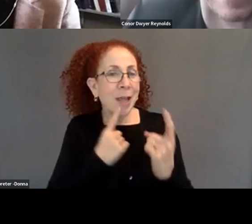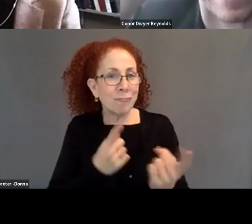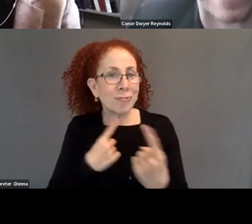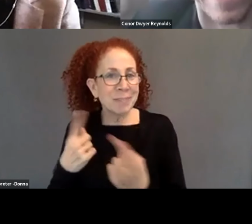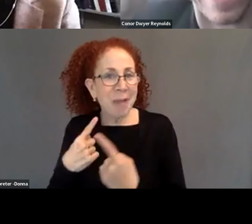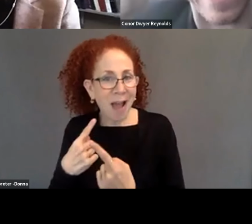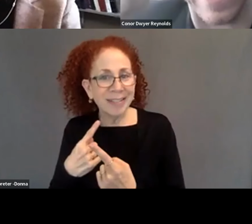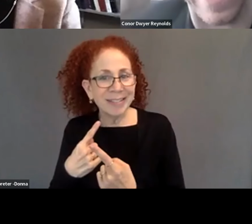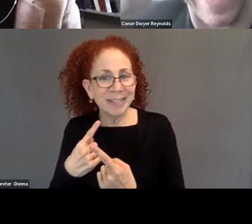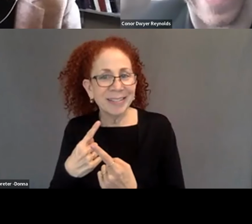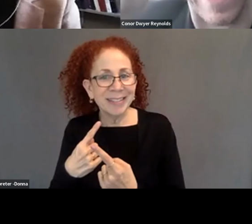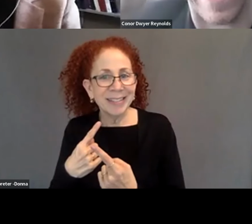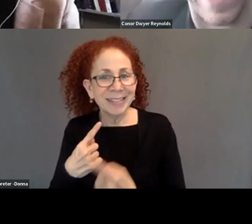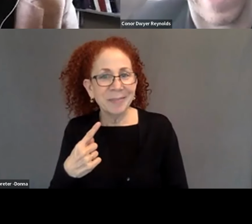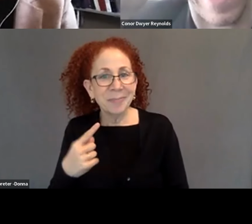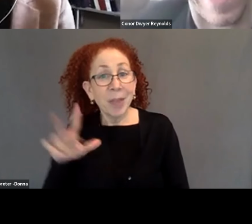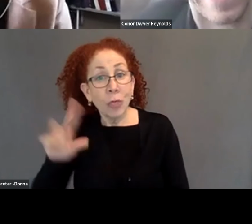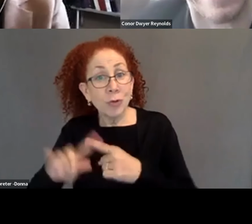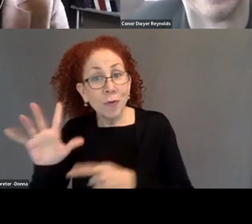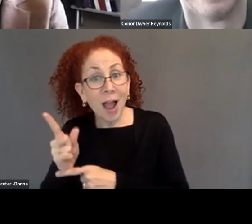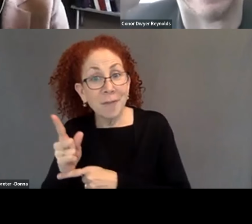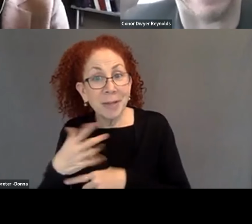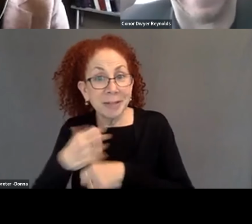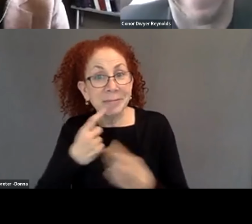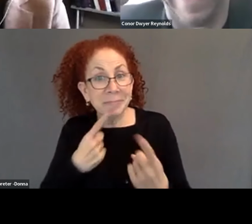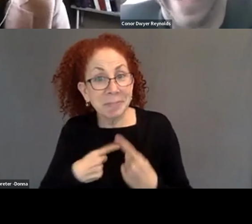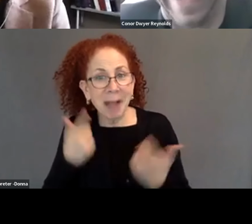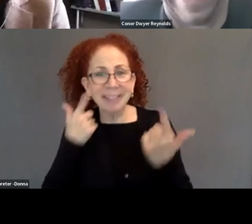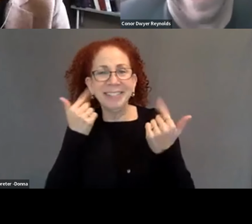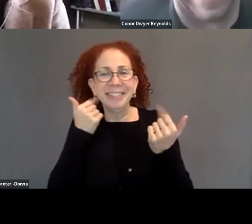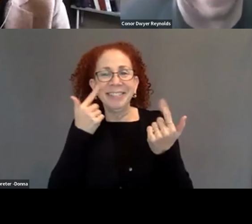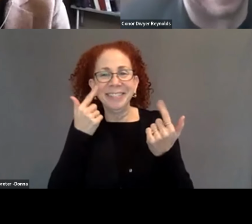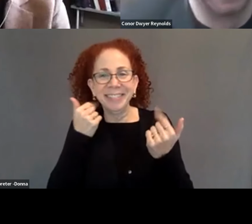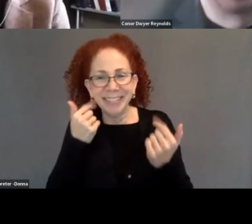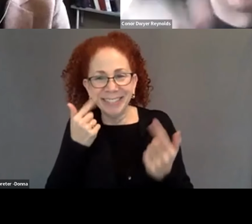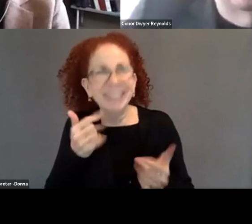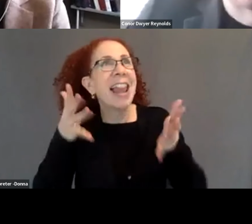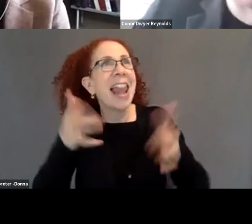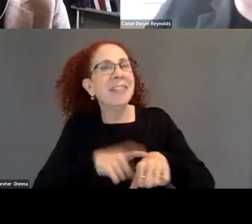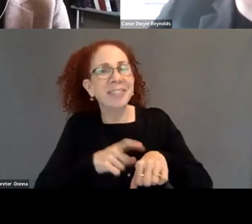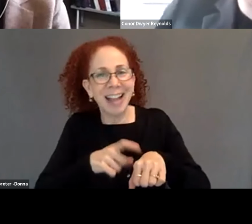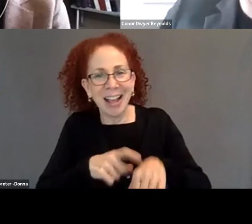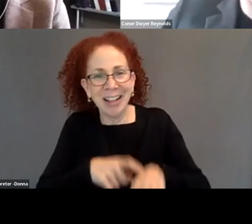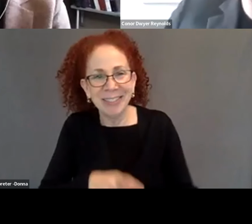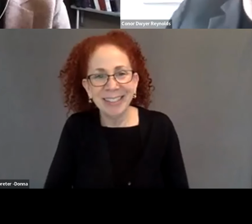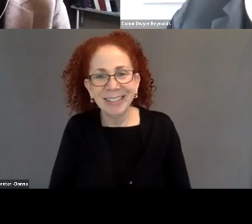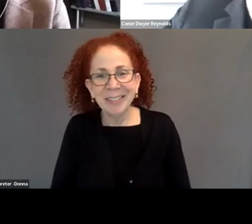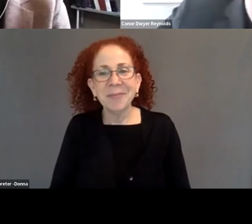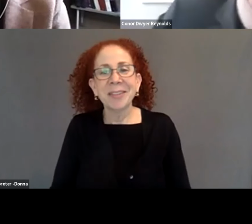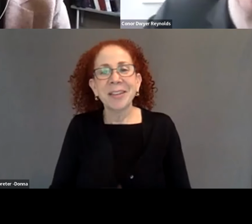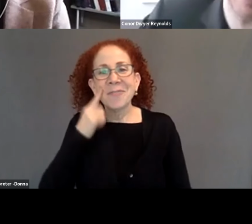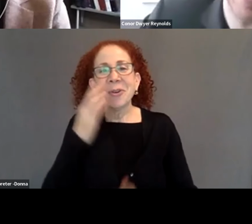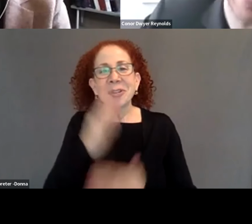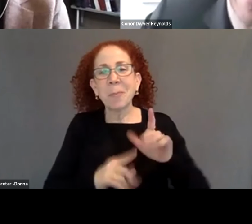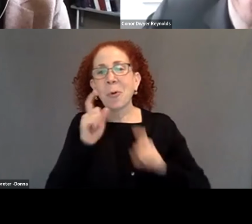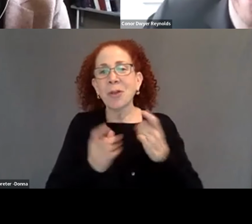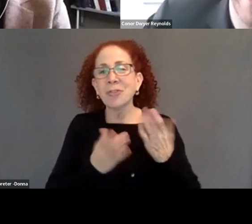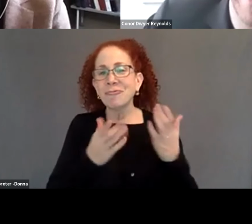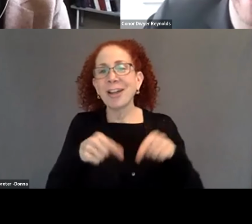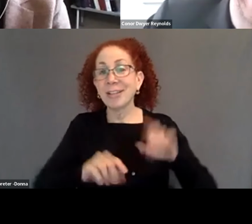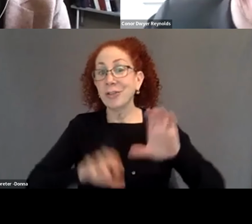in 3 to 5 minutes, at least some time for some of the great questions that have been raised in the